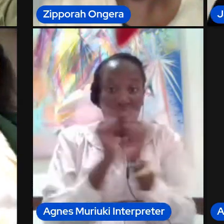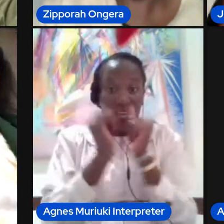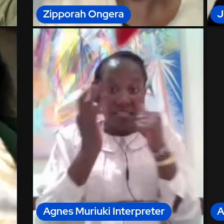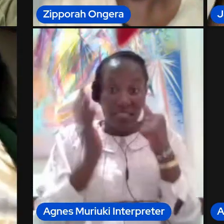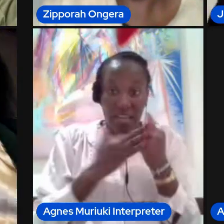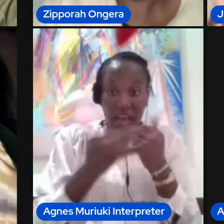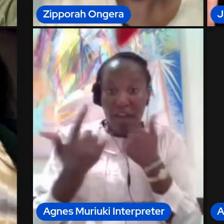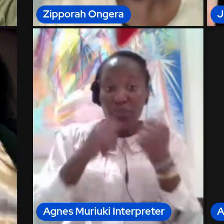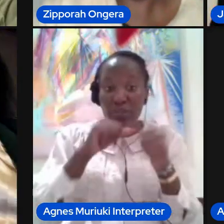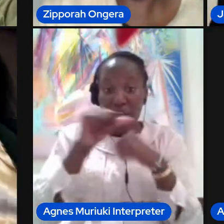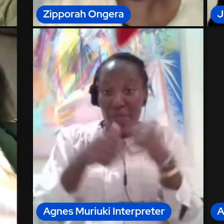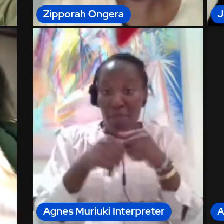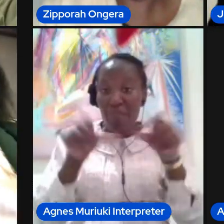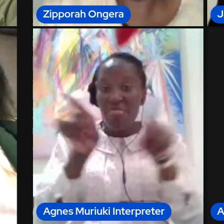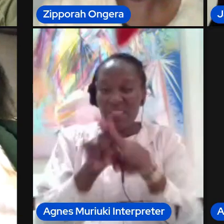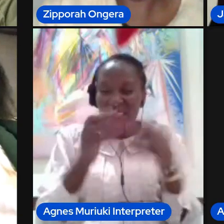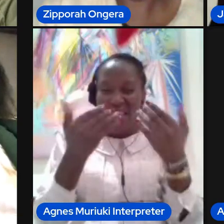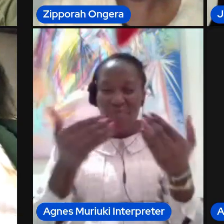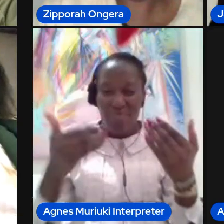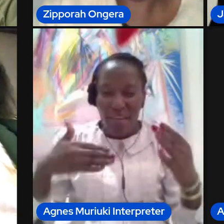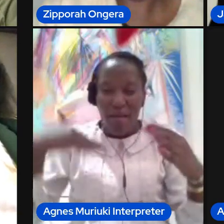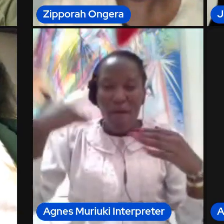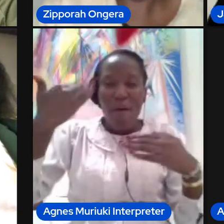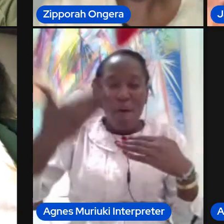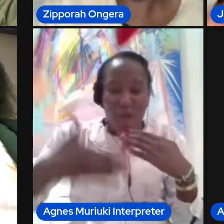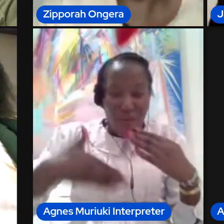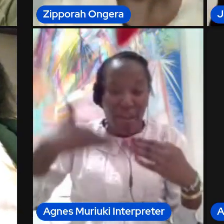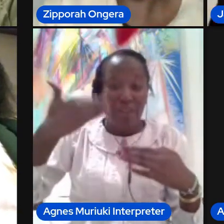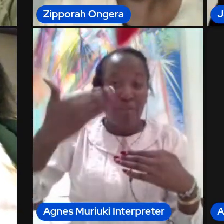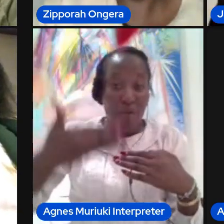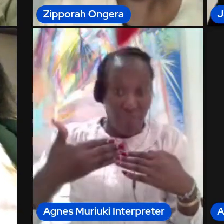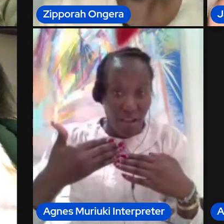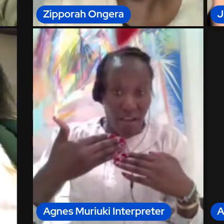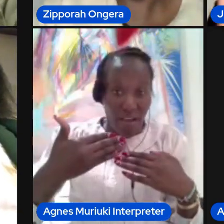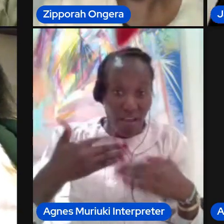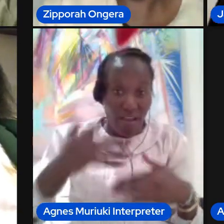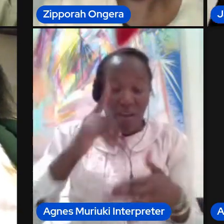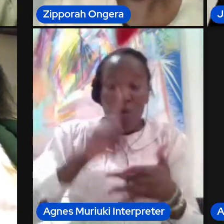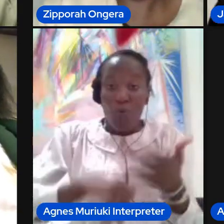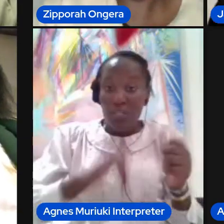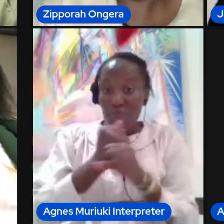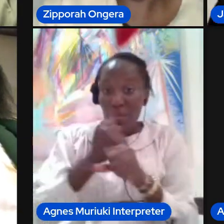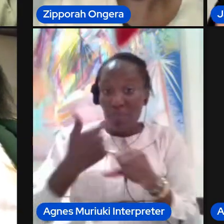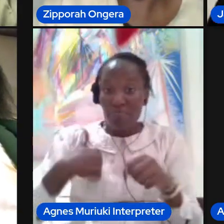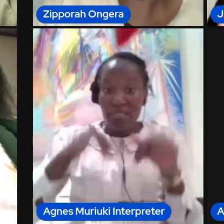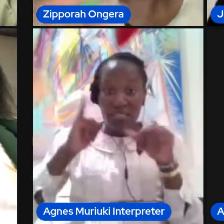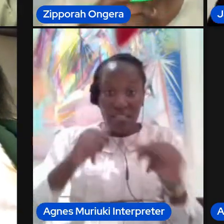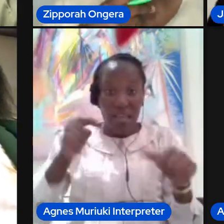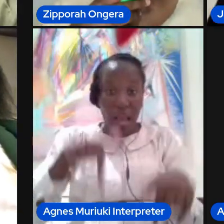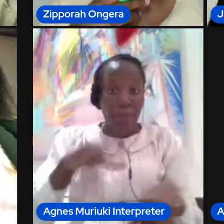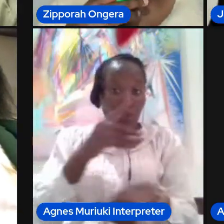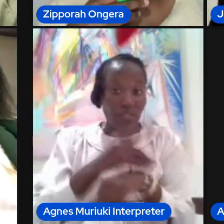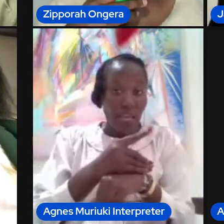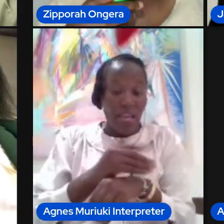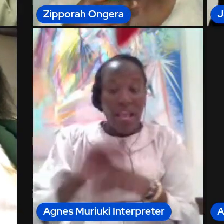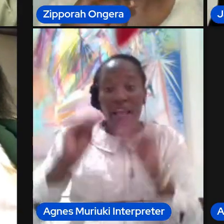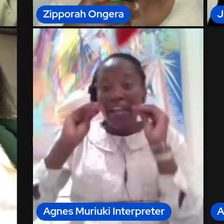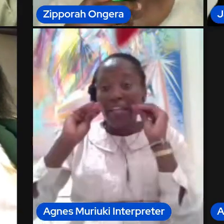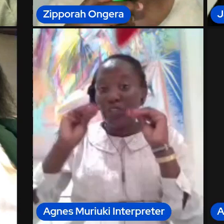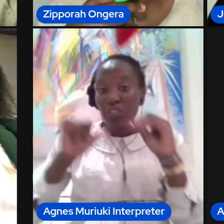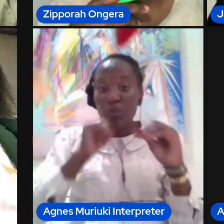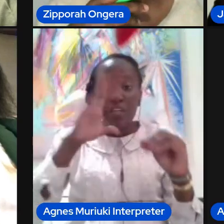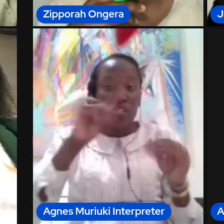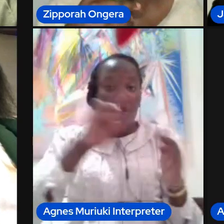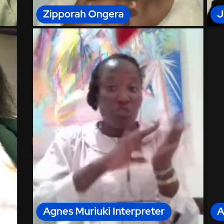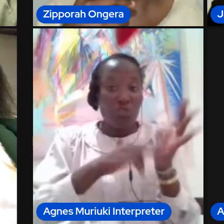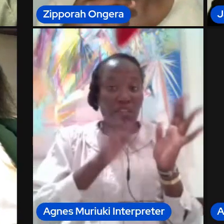years, what actually made me to thrive to date? First things first, education doesn't mean you to go read materials that were